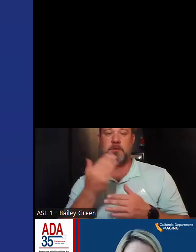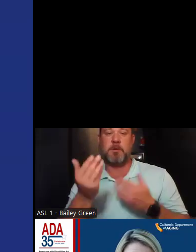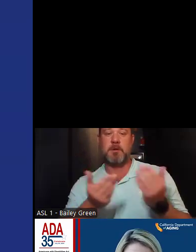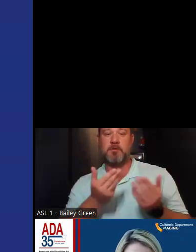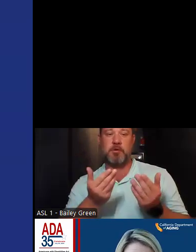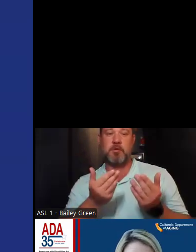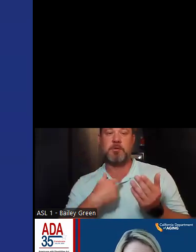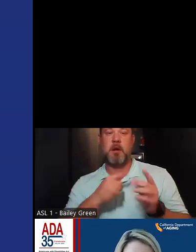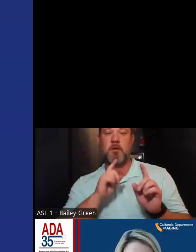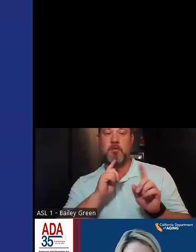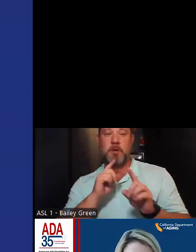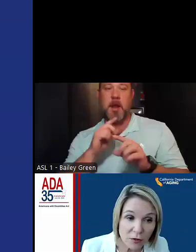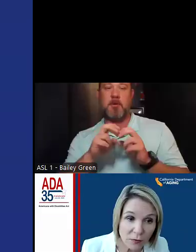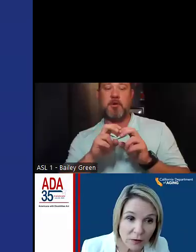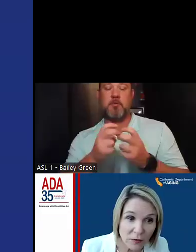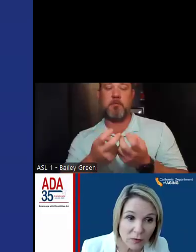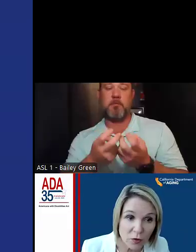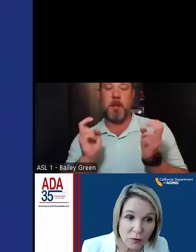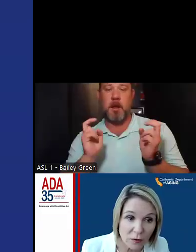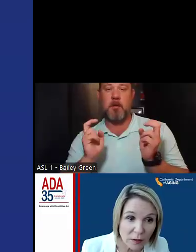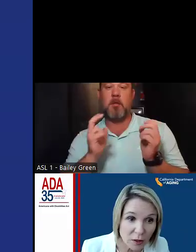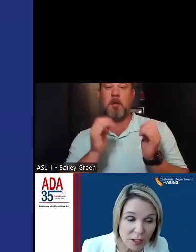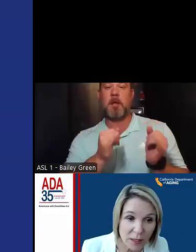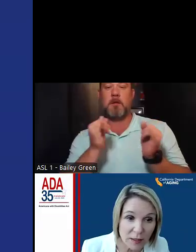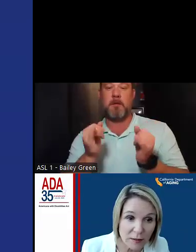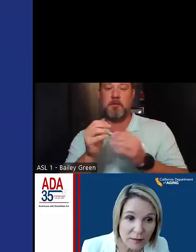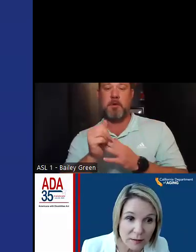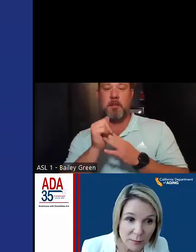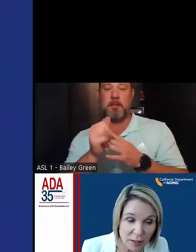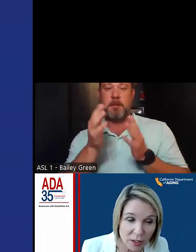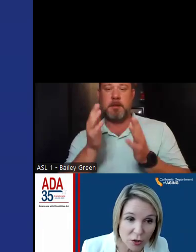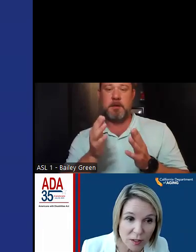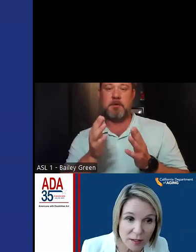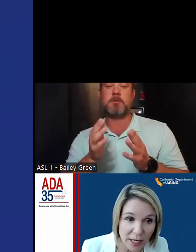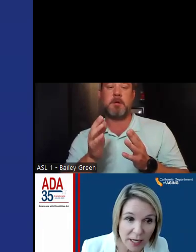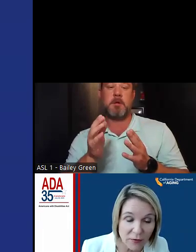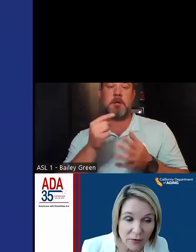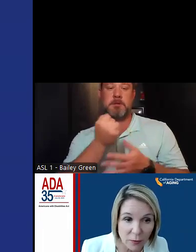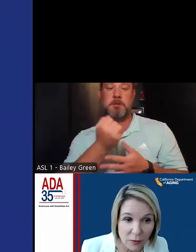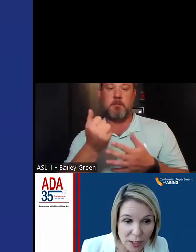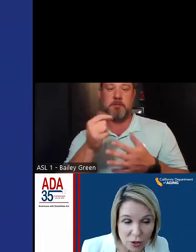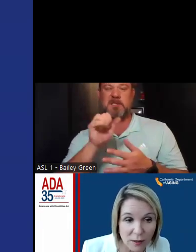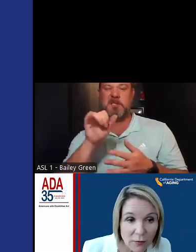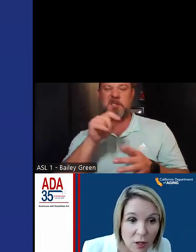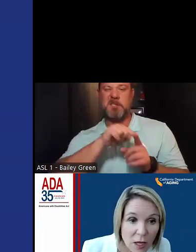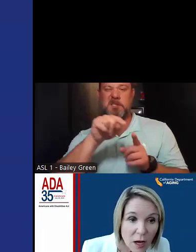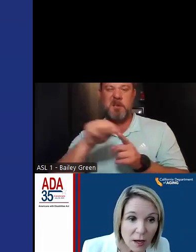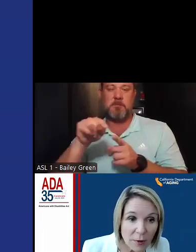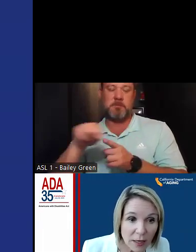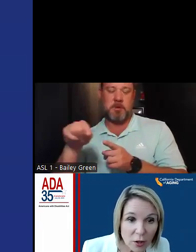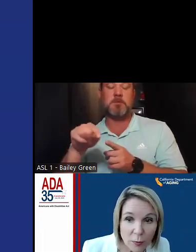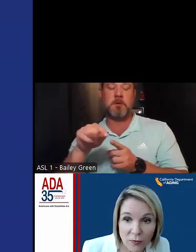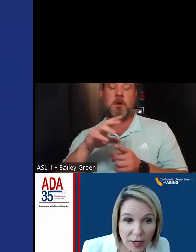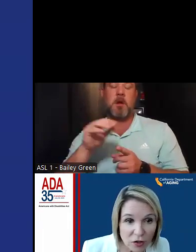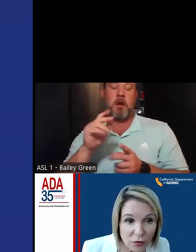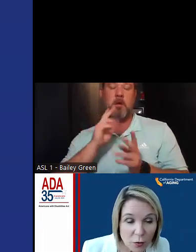our reactor panel. Each of these individuals are leaders in these subject issues at the state and federal, national level,